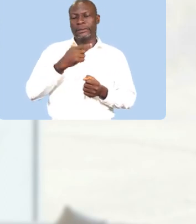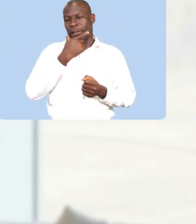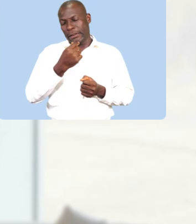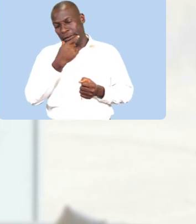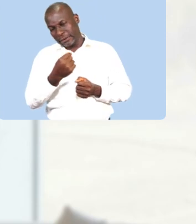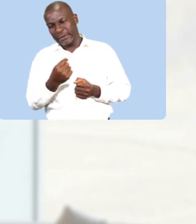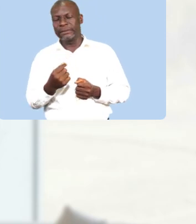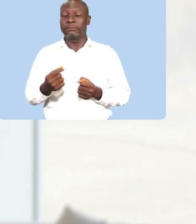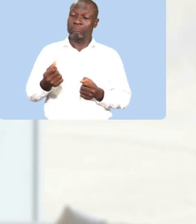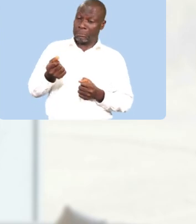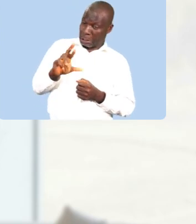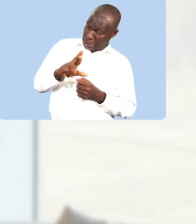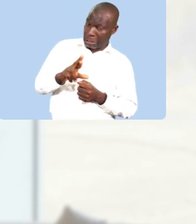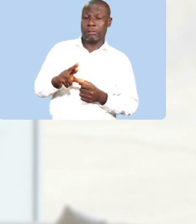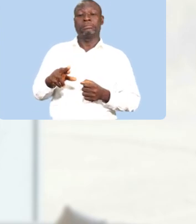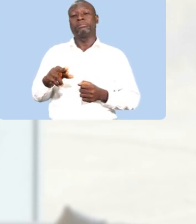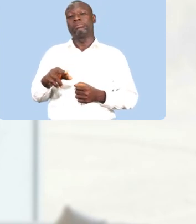metwen adwen ejina so